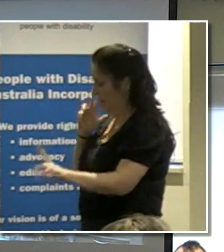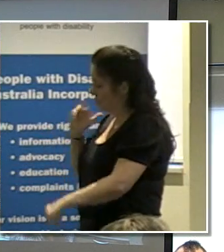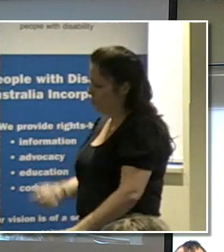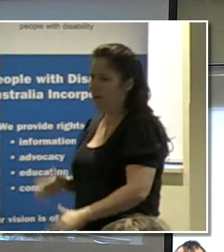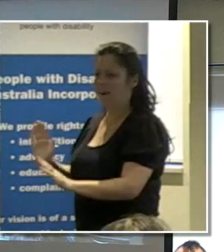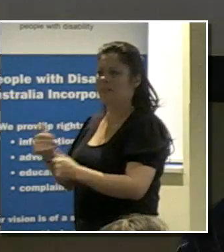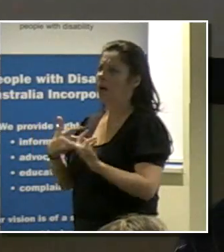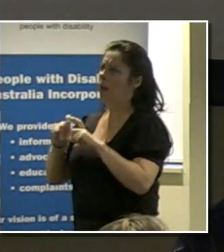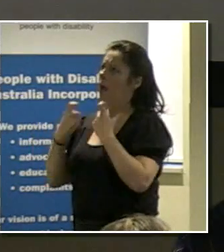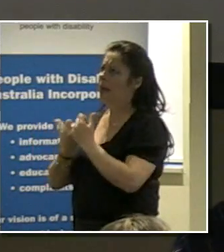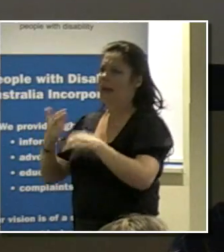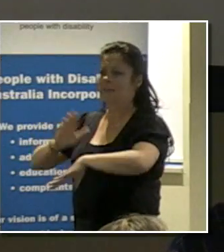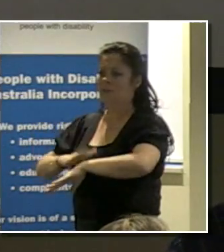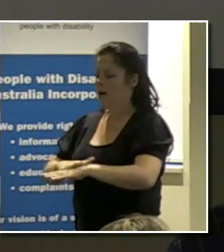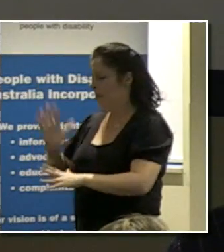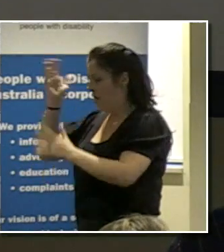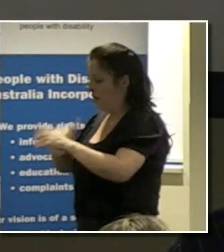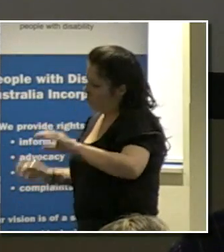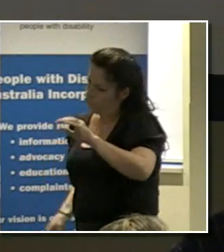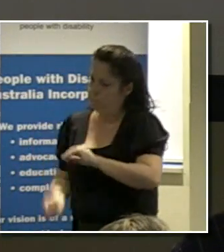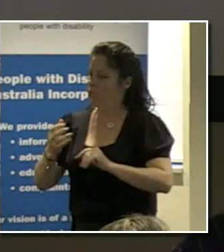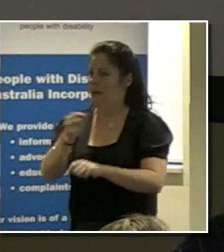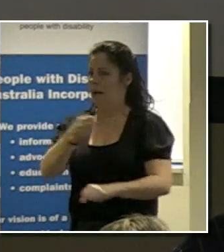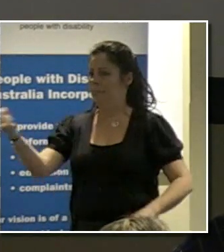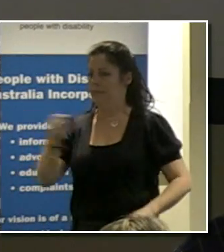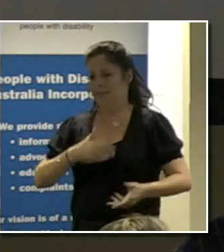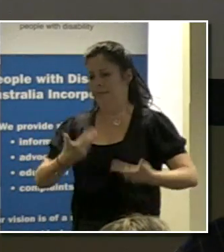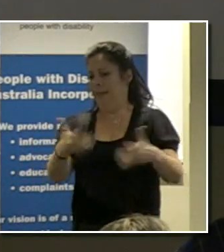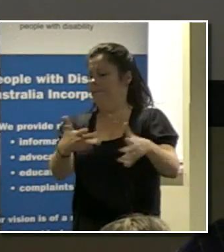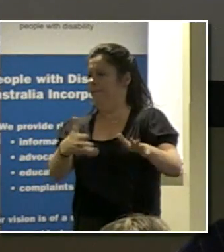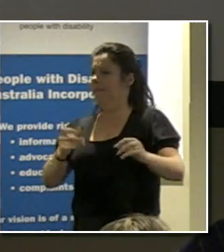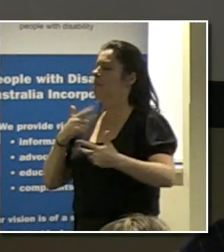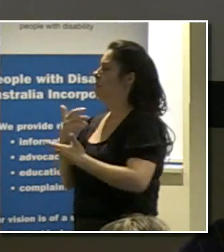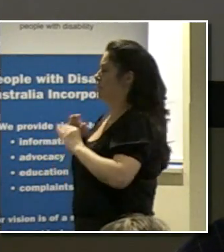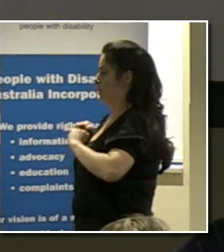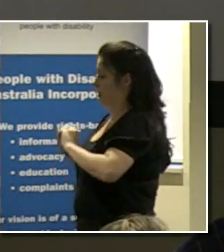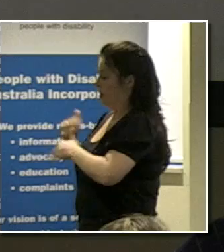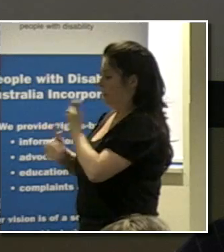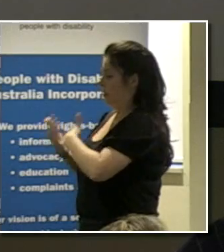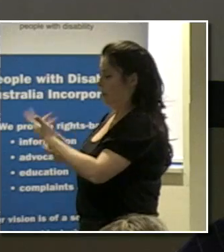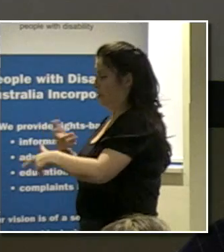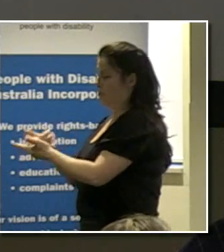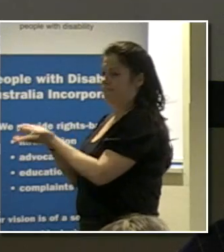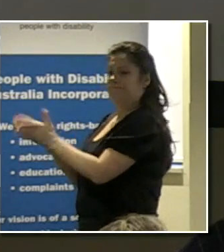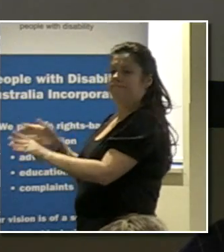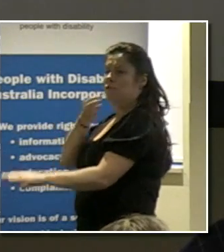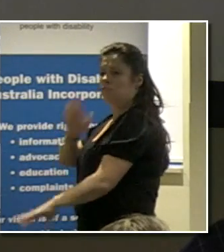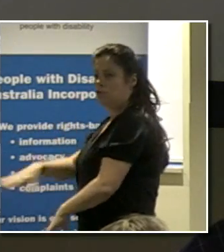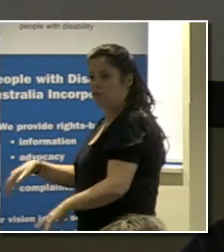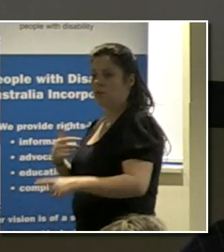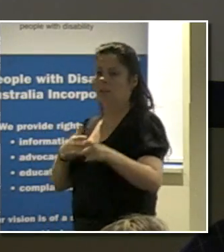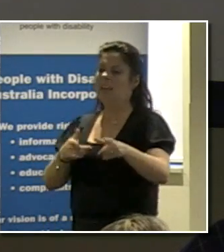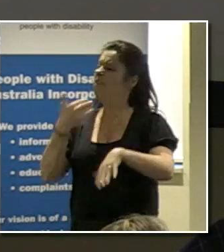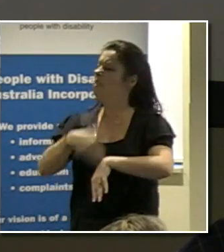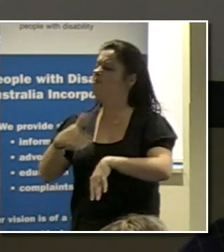during classroom time, and because that was seen as a way of controlling their behaviour as opposed